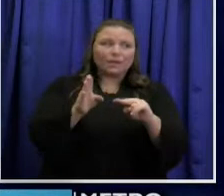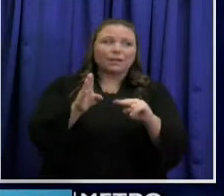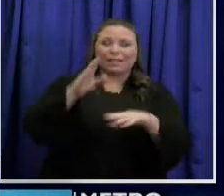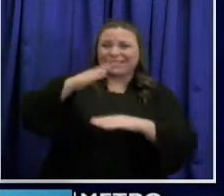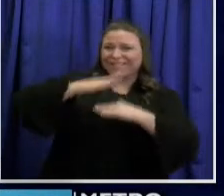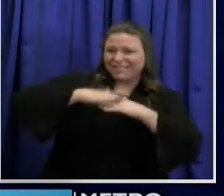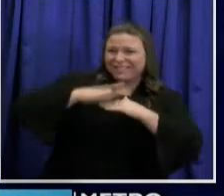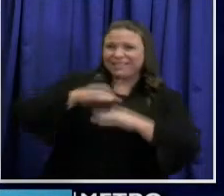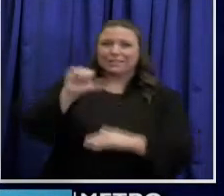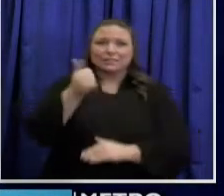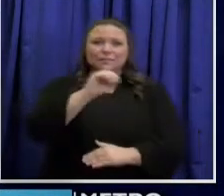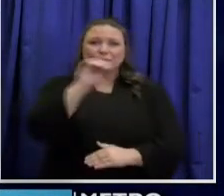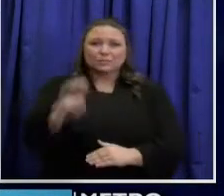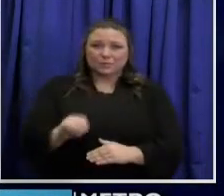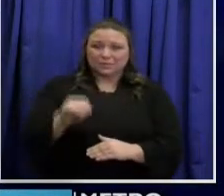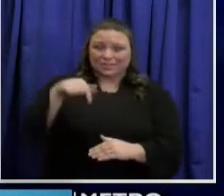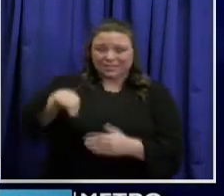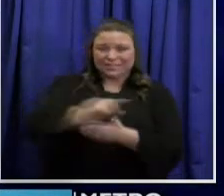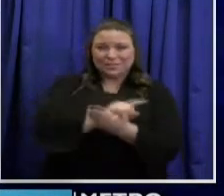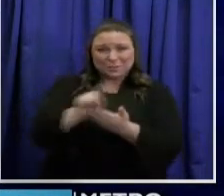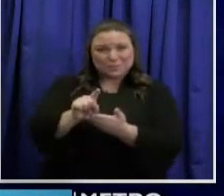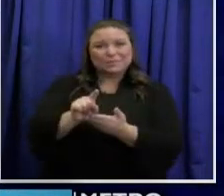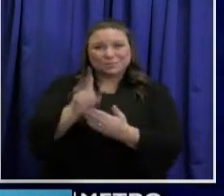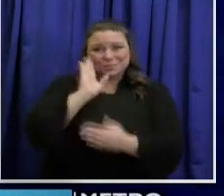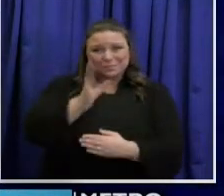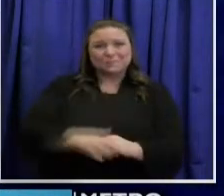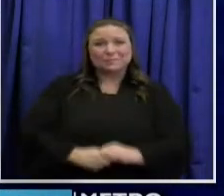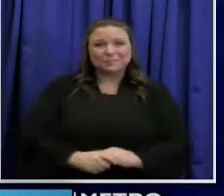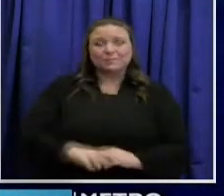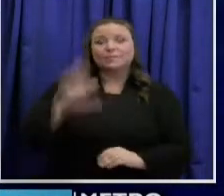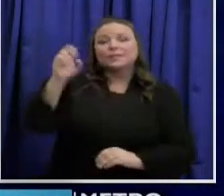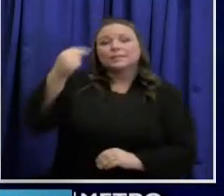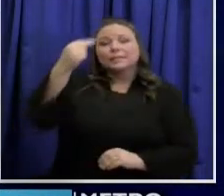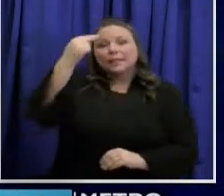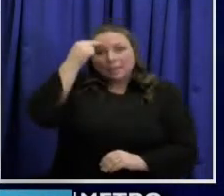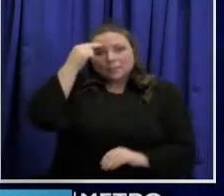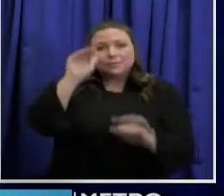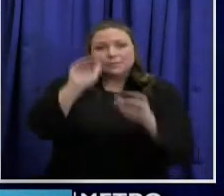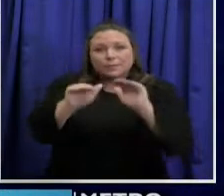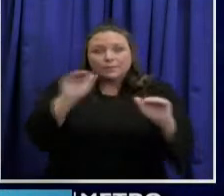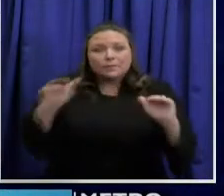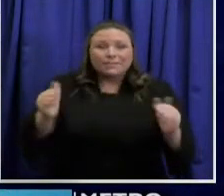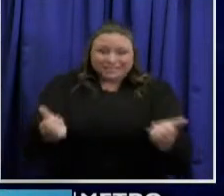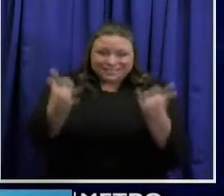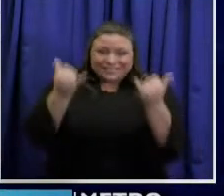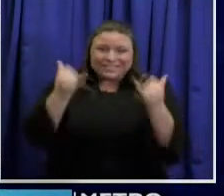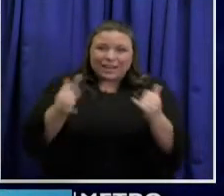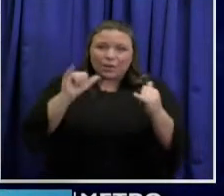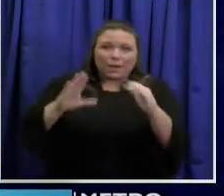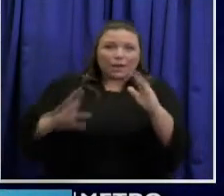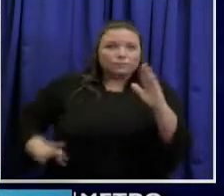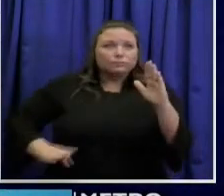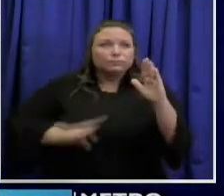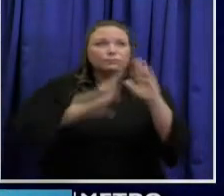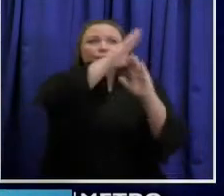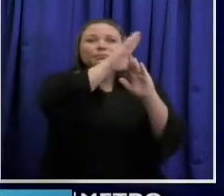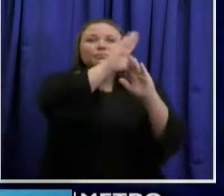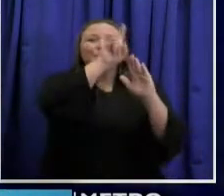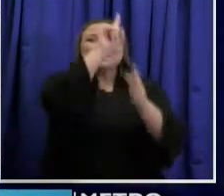10% in the next week alone. Nashville, this is the curve we must